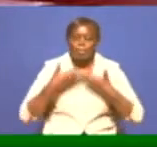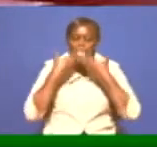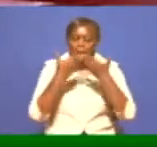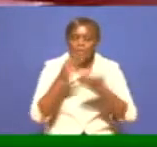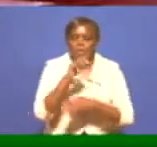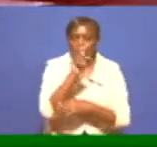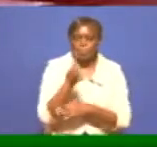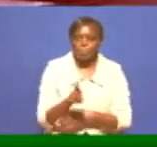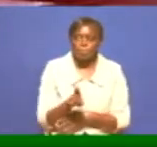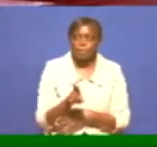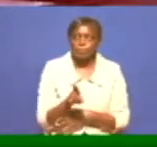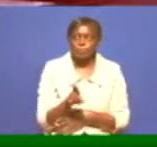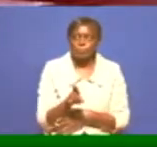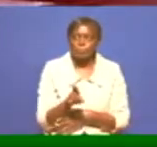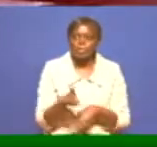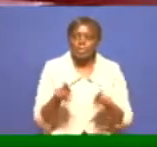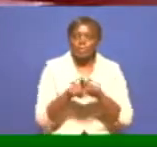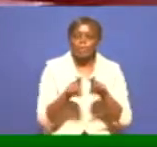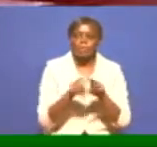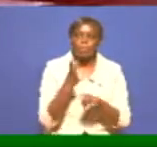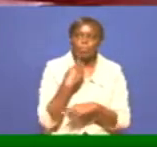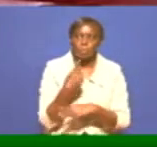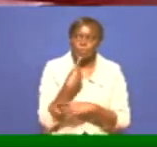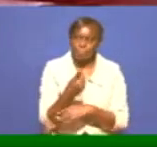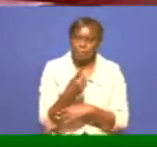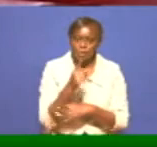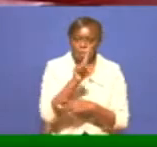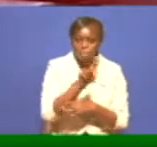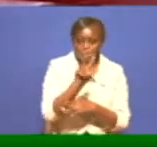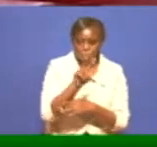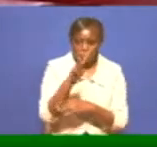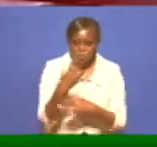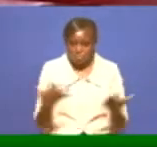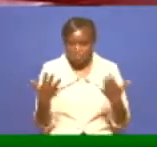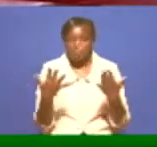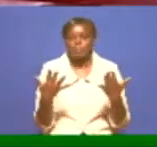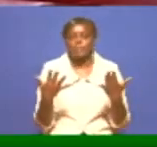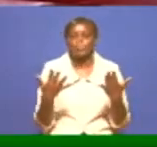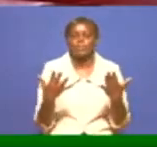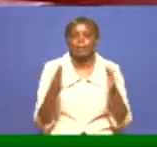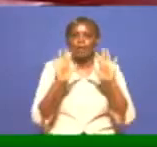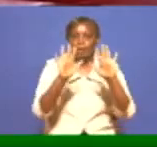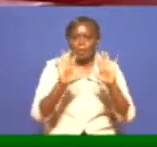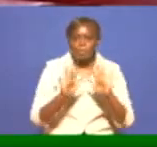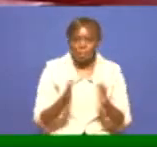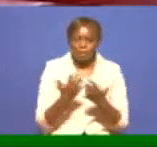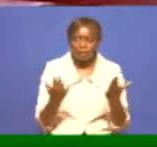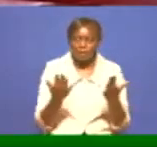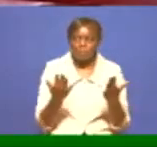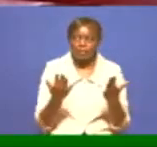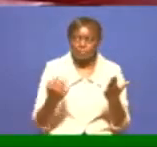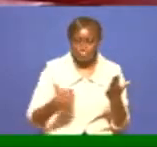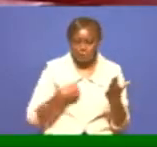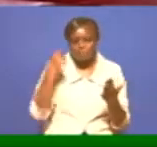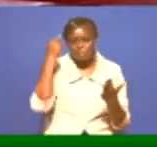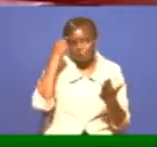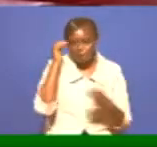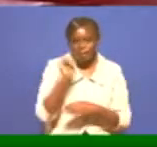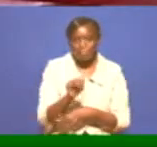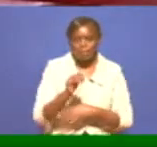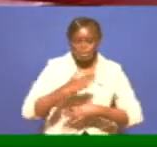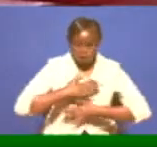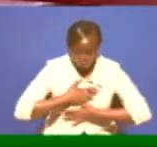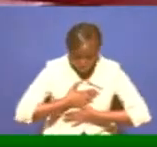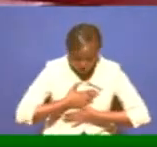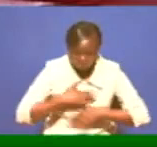questions. But I also want to mention one or two things on the same matter, because it's a very important matter. And I think, as a honorable member had